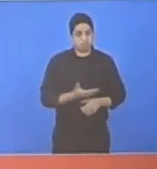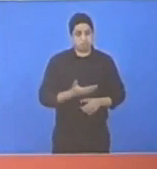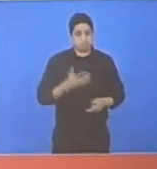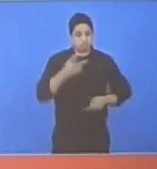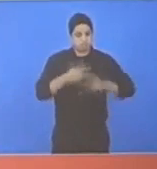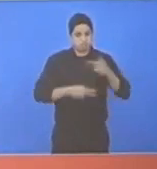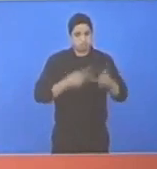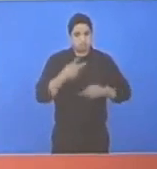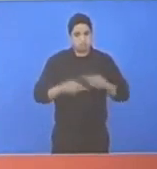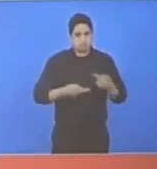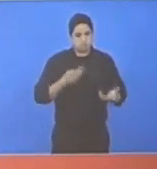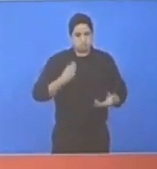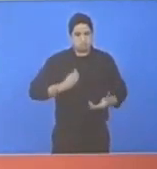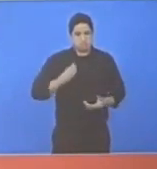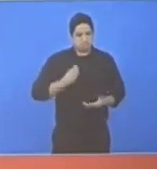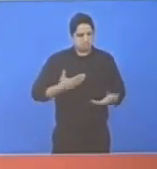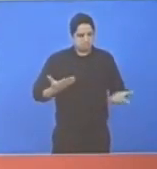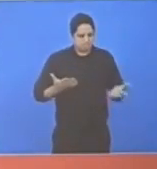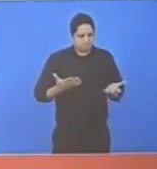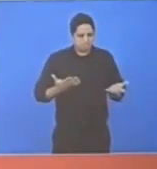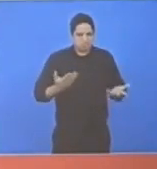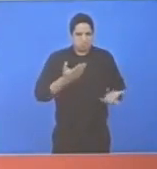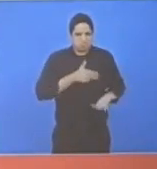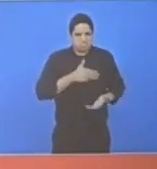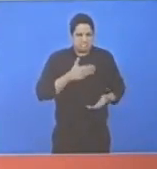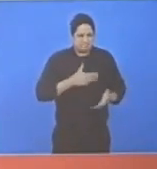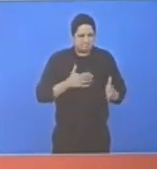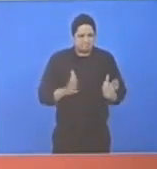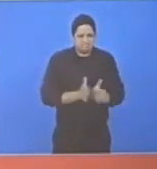live as...